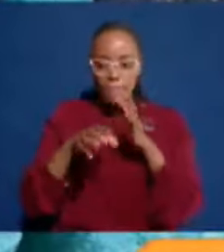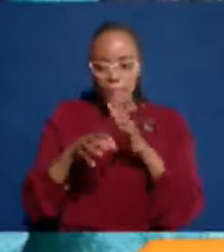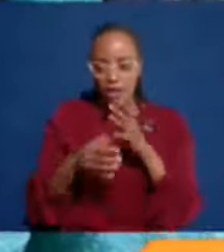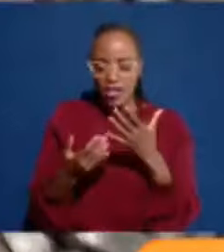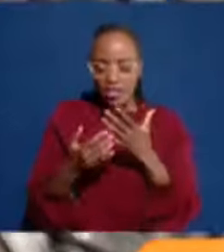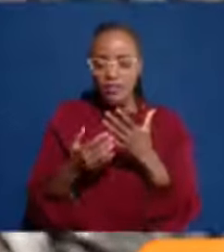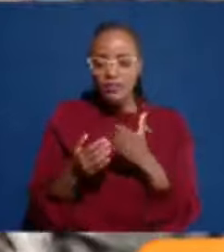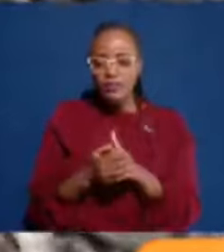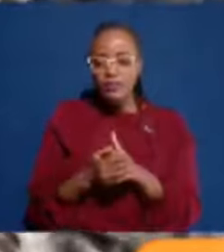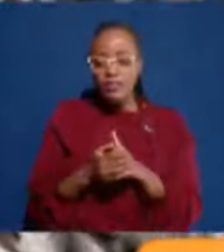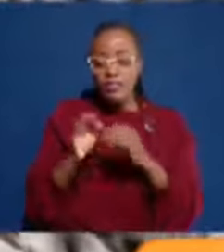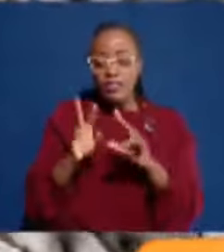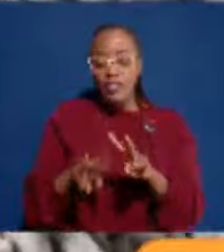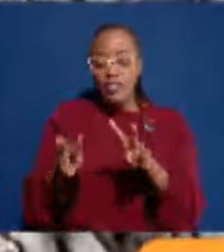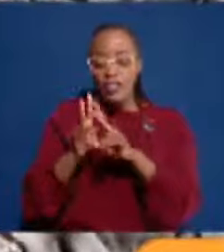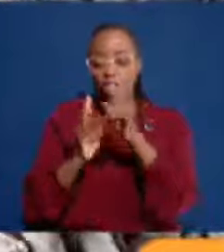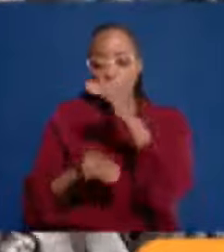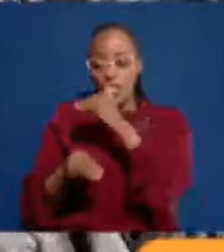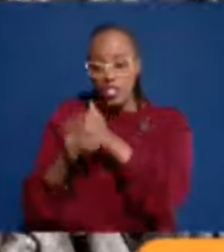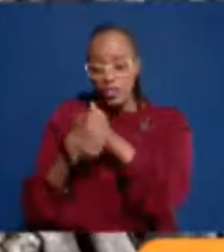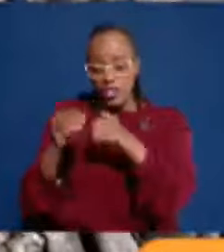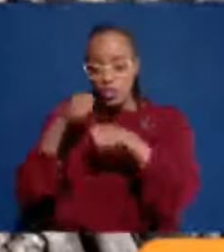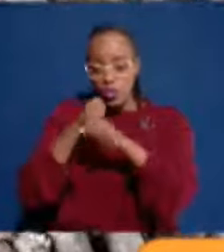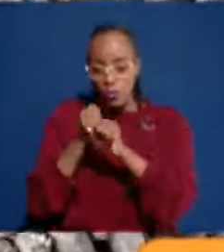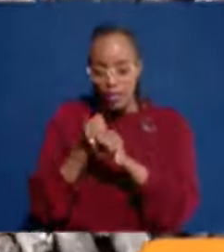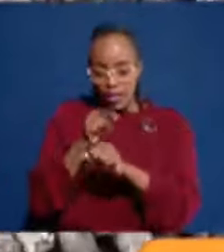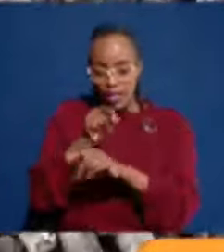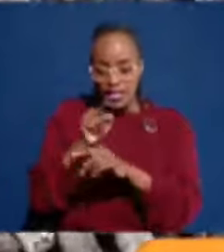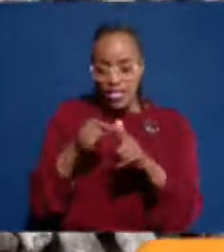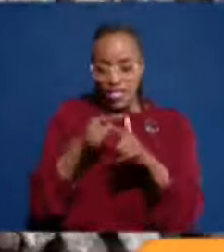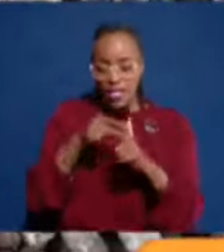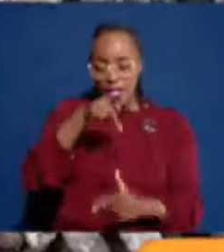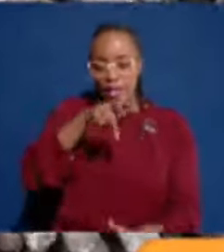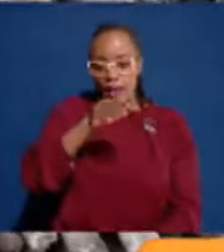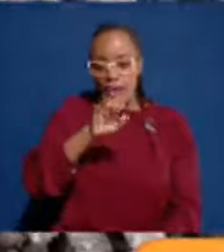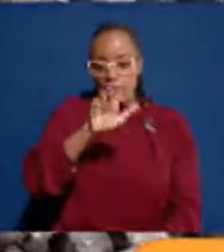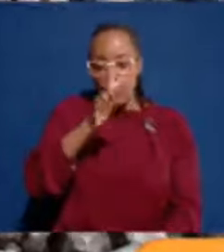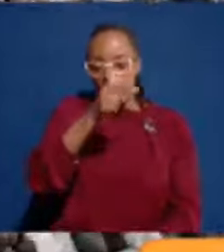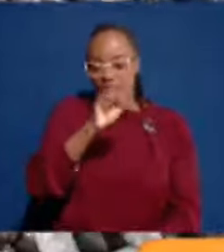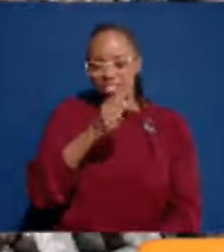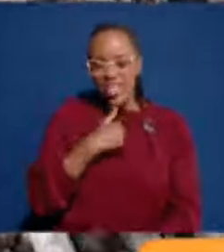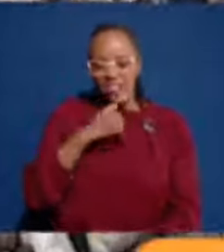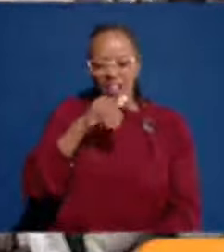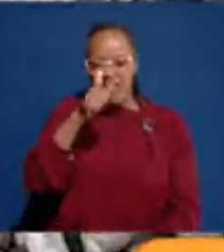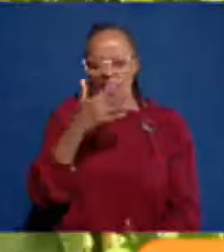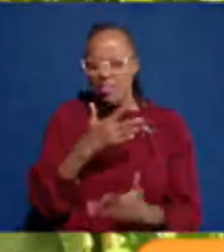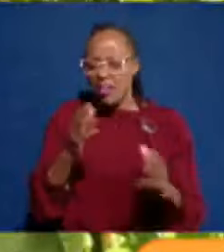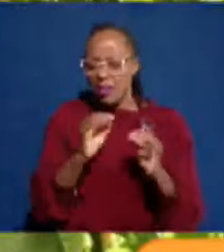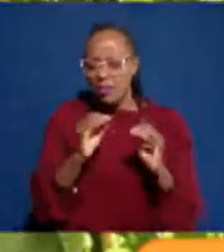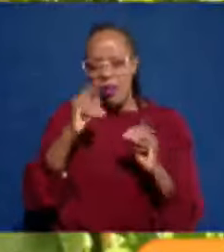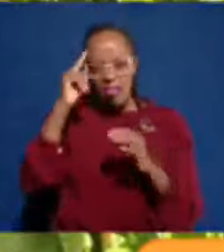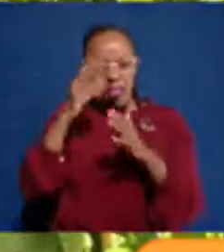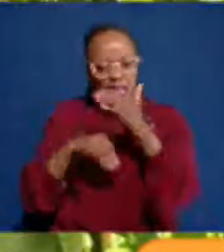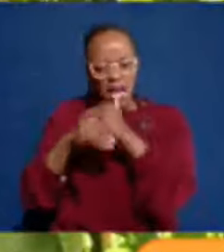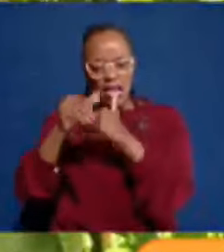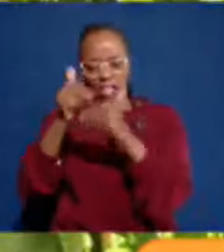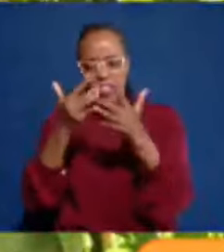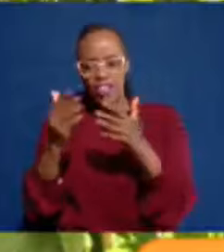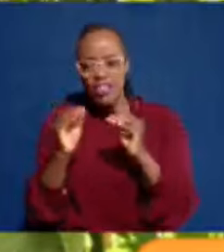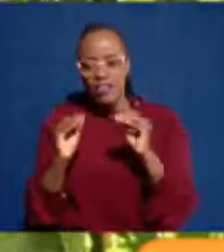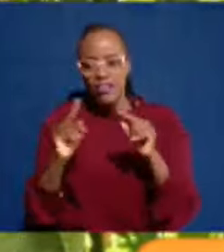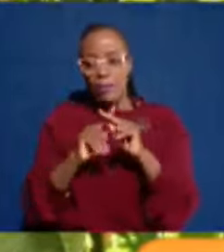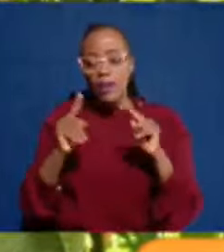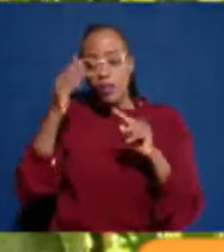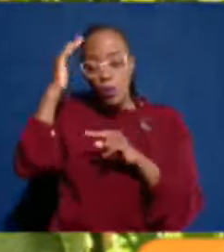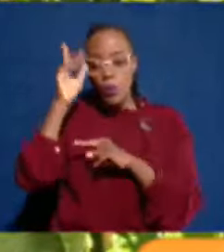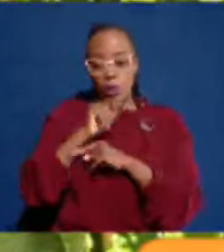Value addition ya hii isipokuwa ni hiyo kutengeneza silage na hizo pellets, na hakuna kitu ingine, I don't think kuna kitu ingine wanaongeza. But sasa unajua sasa